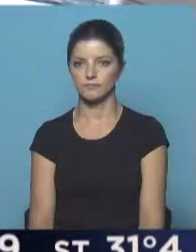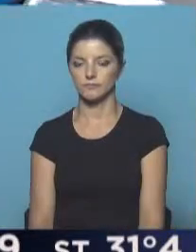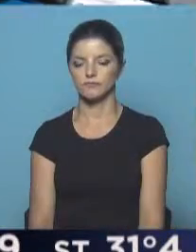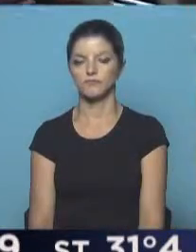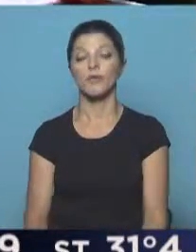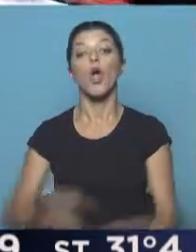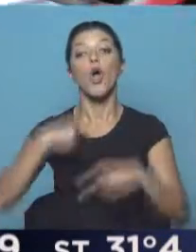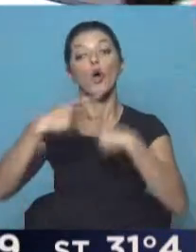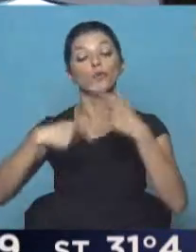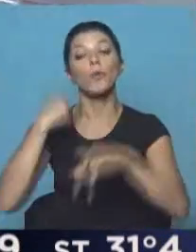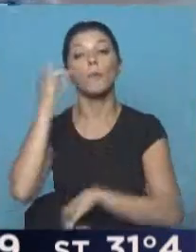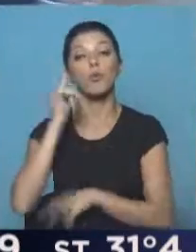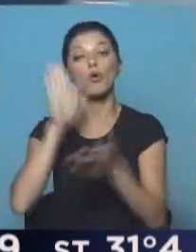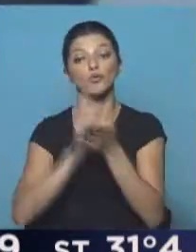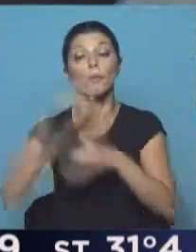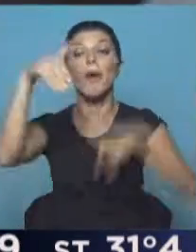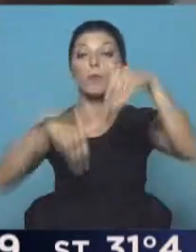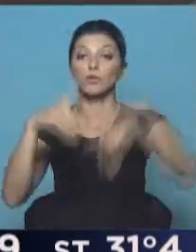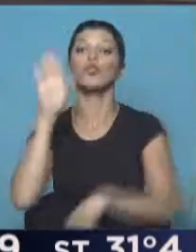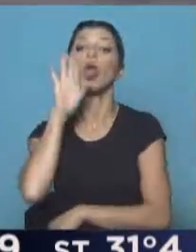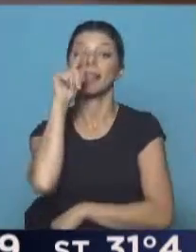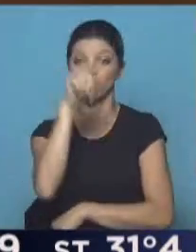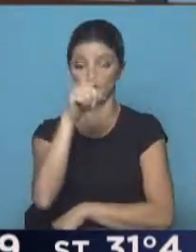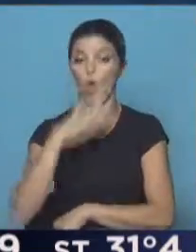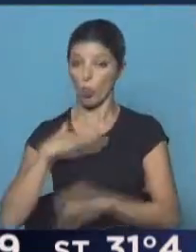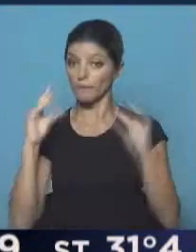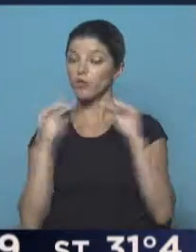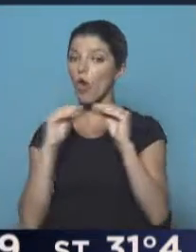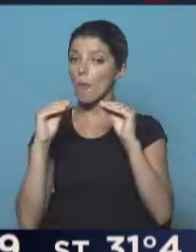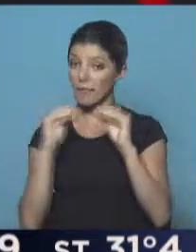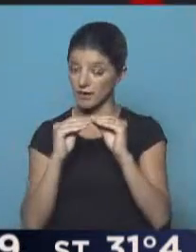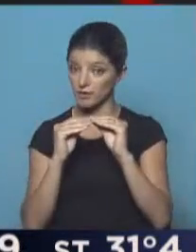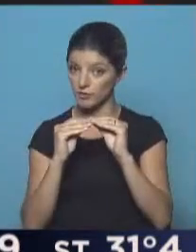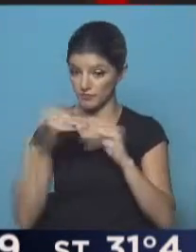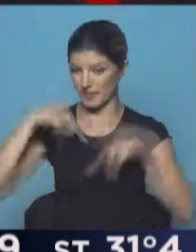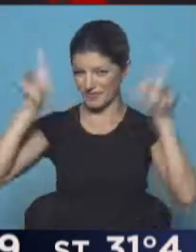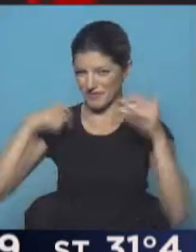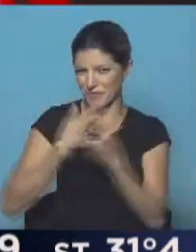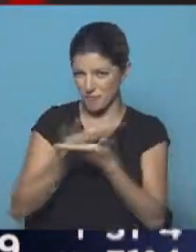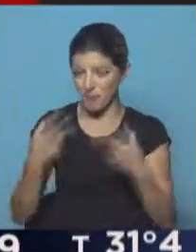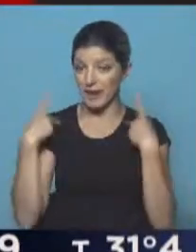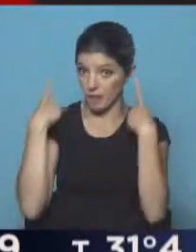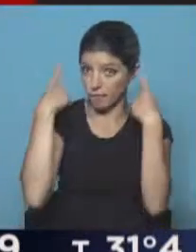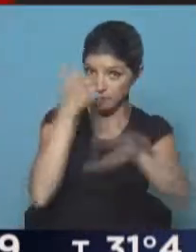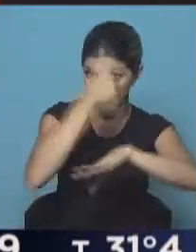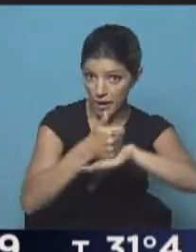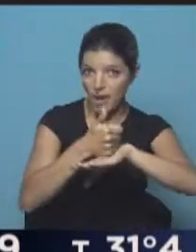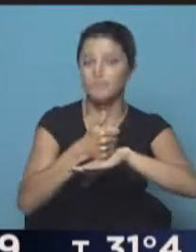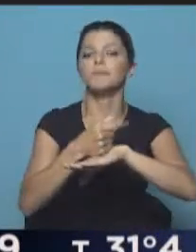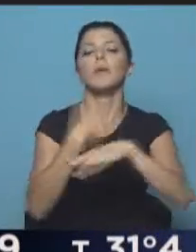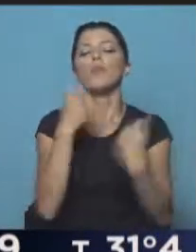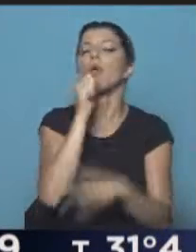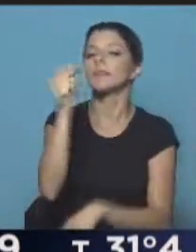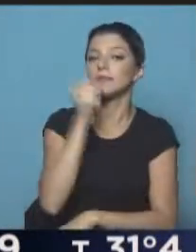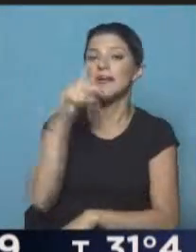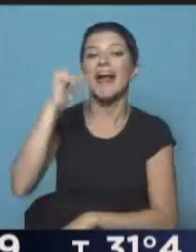Seguimos hablando entonces de las elecciones en Estados Unidos. Nuestro equipo, el equipo de la televisión pública que está en este momento en Nueva York, entrevistó a Casey